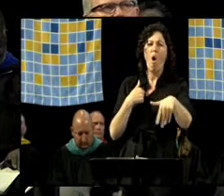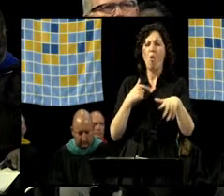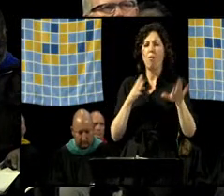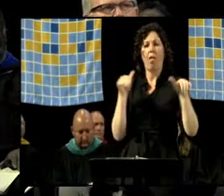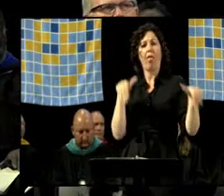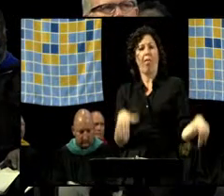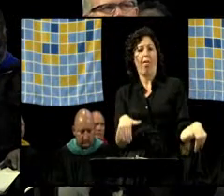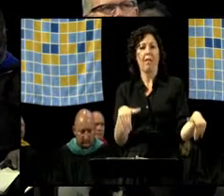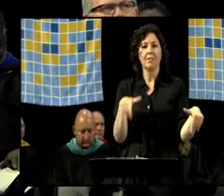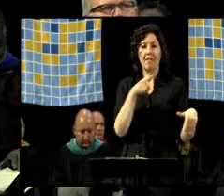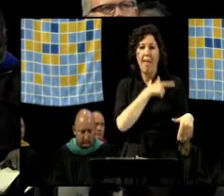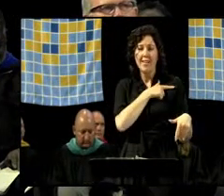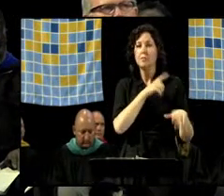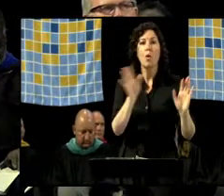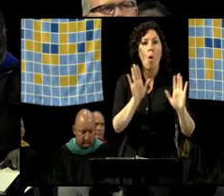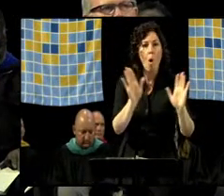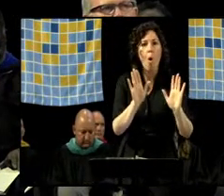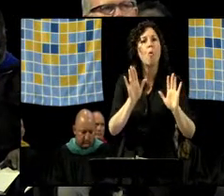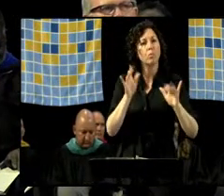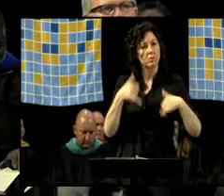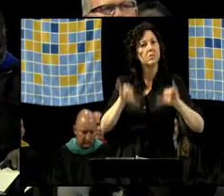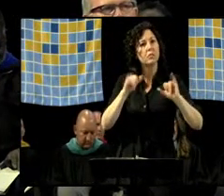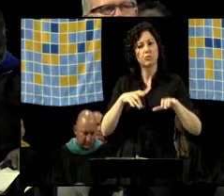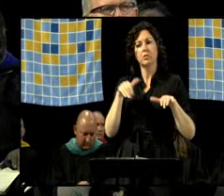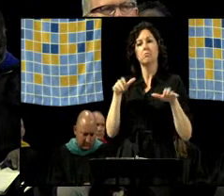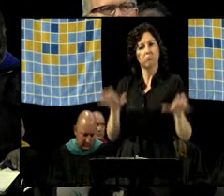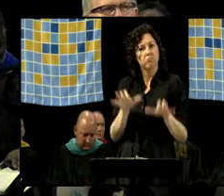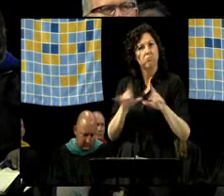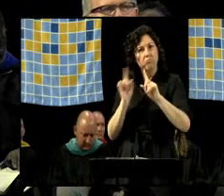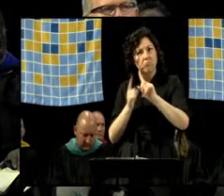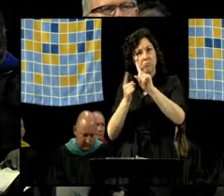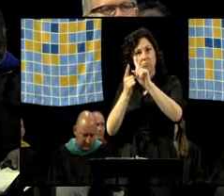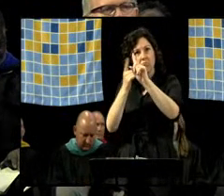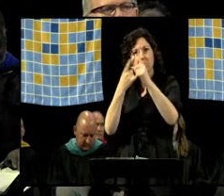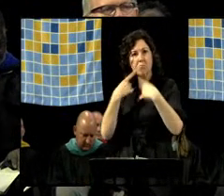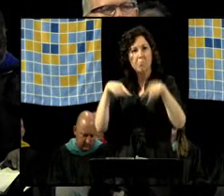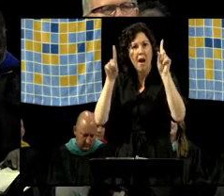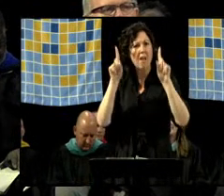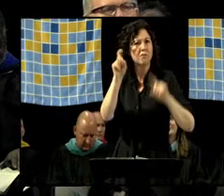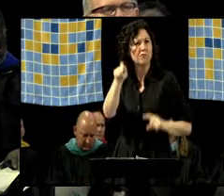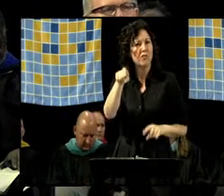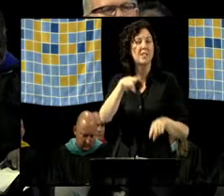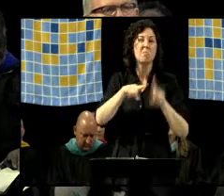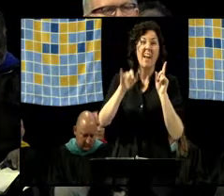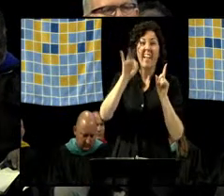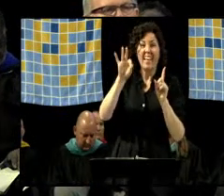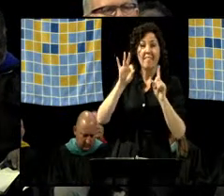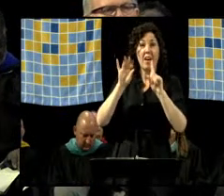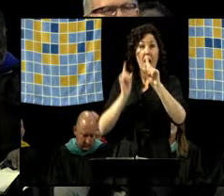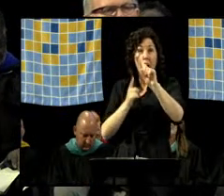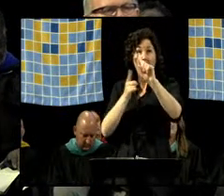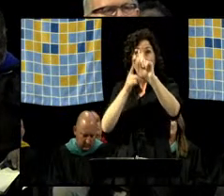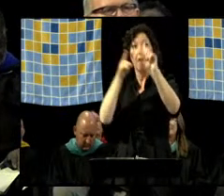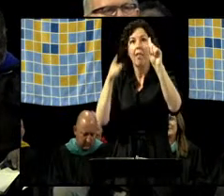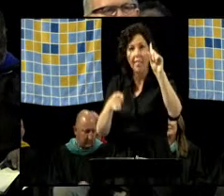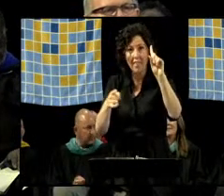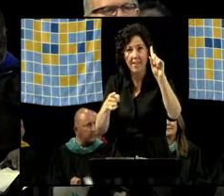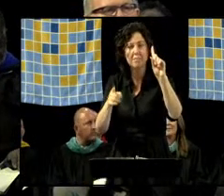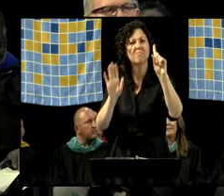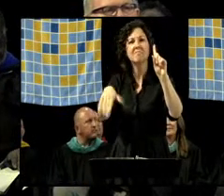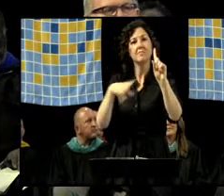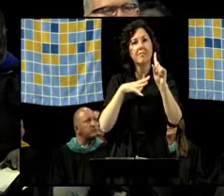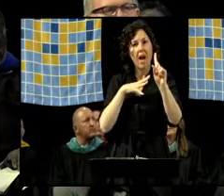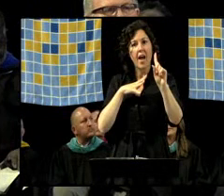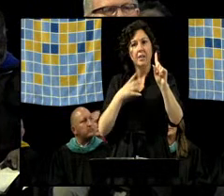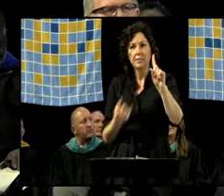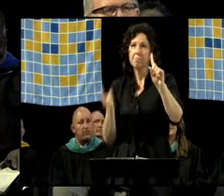However, I am saying that it is okay if everything doesn't always work out exactly as expected. When we fall short, let us look at what we can do